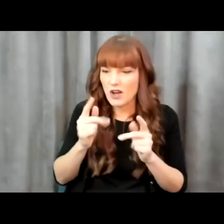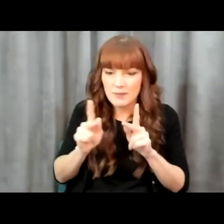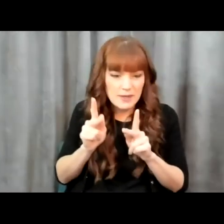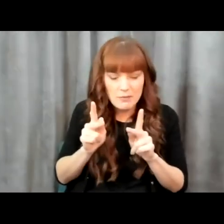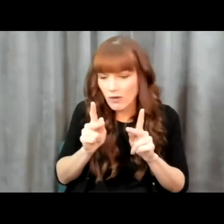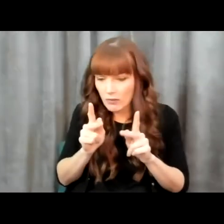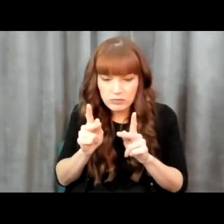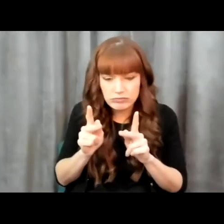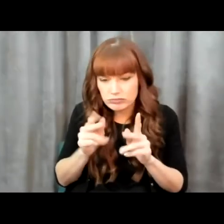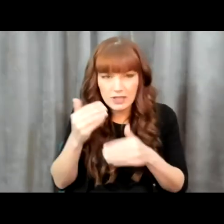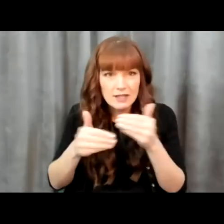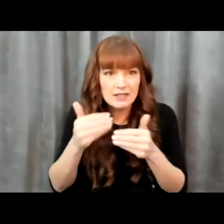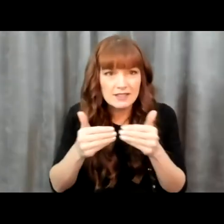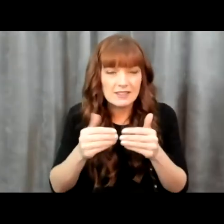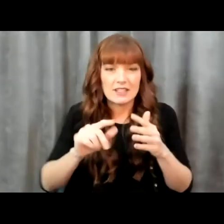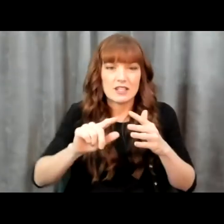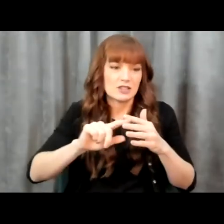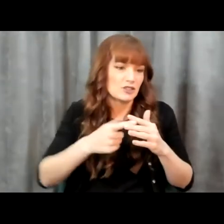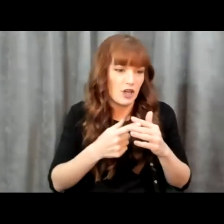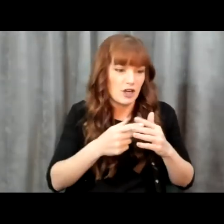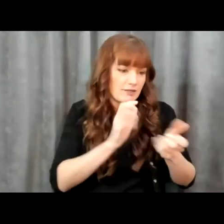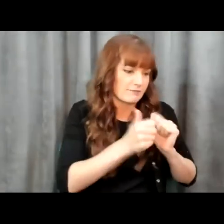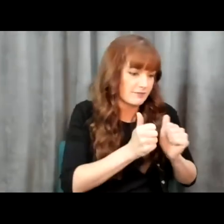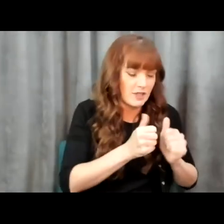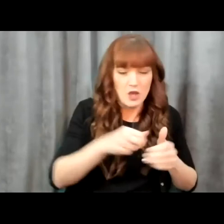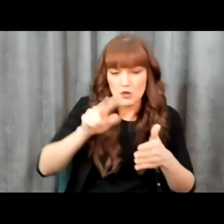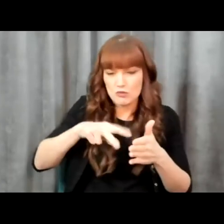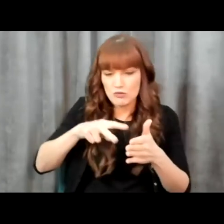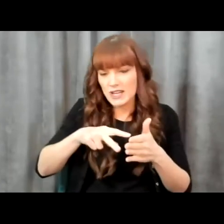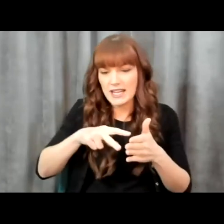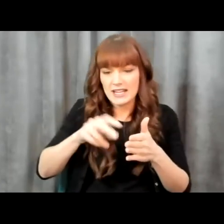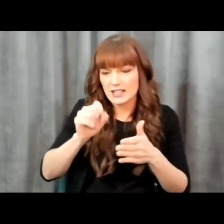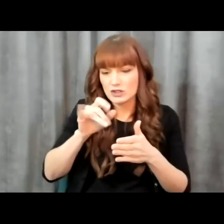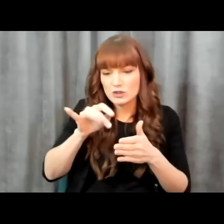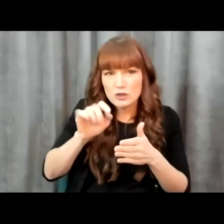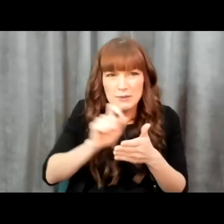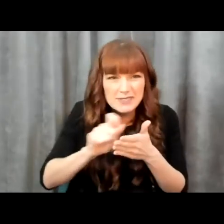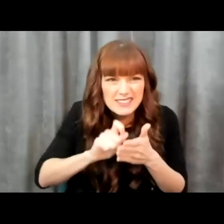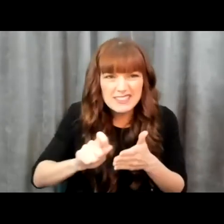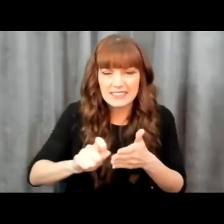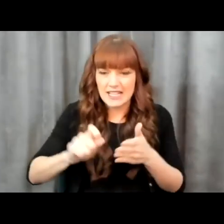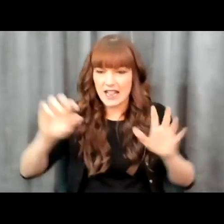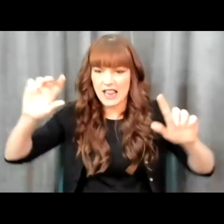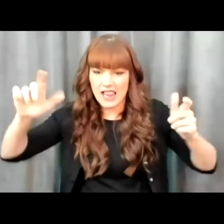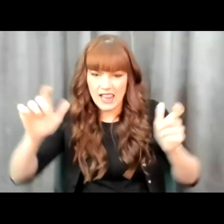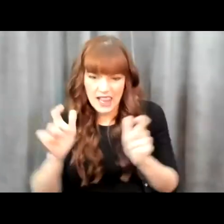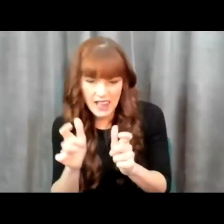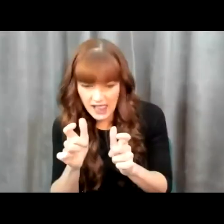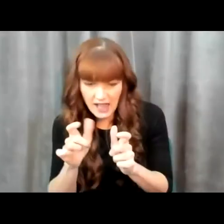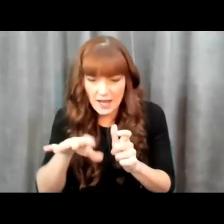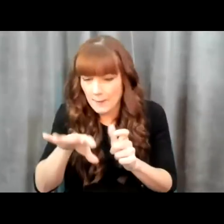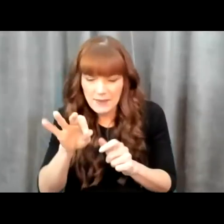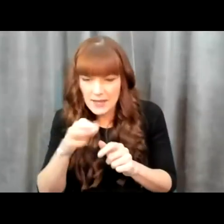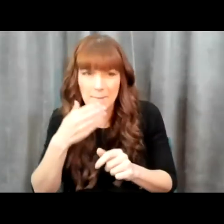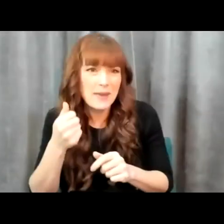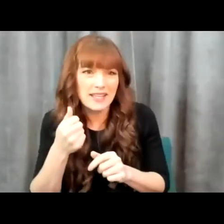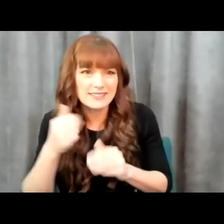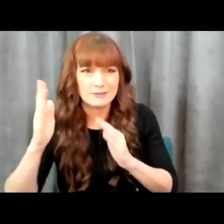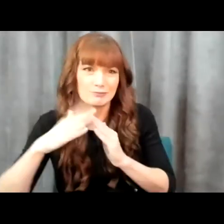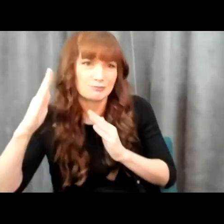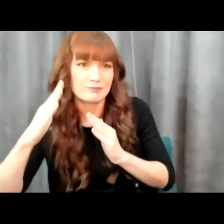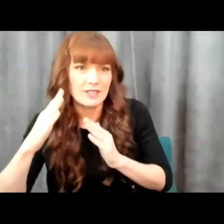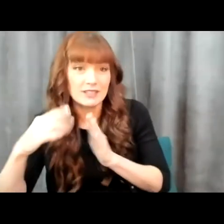process from launching a contest to reading the scripts and whittling them down to the best ones and picking the best one to showcase